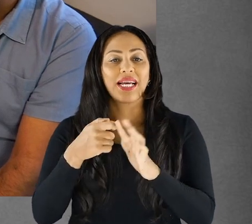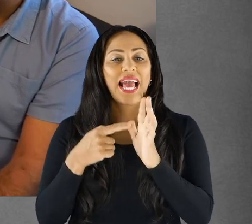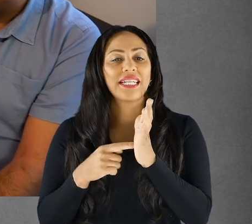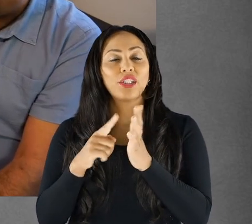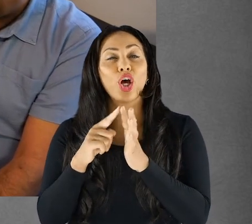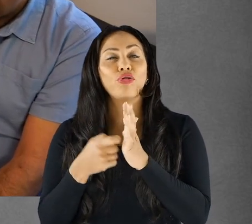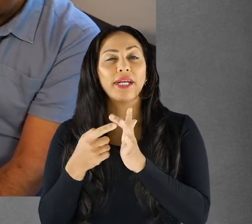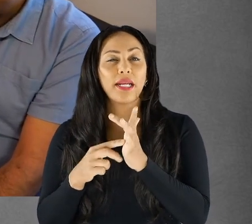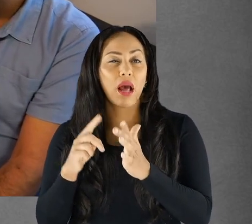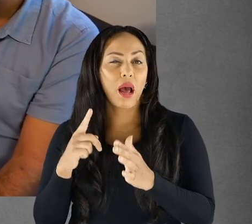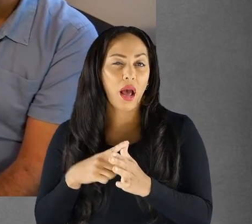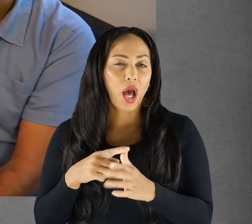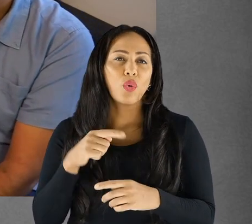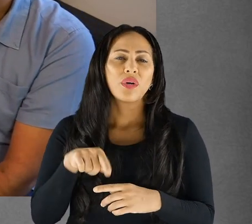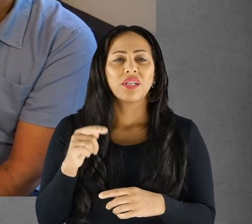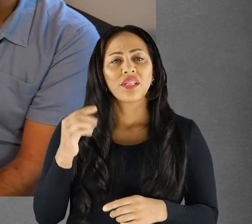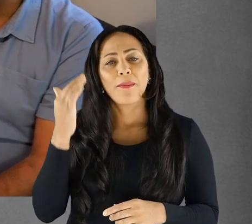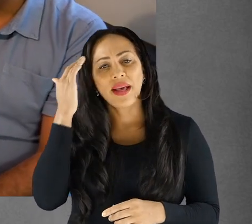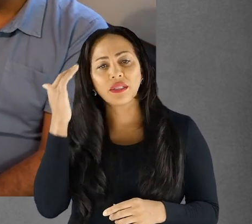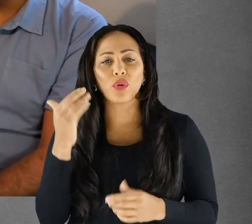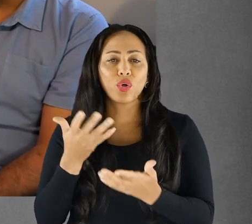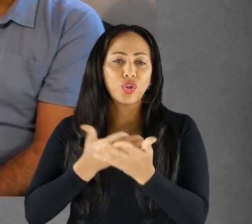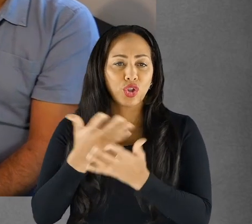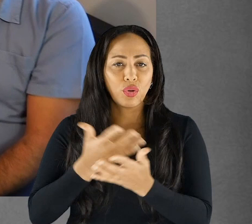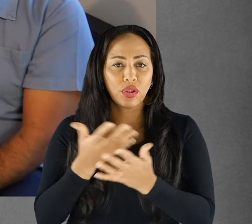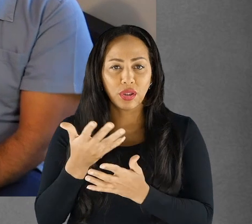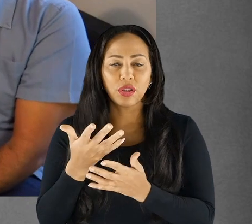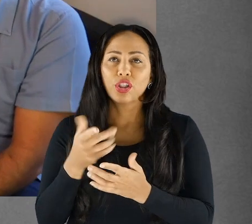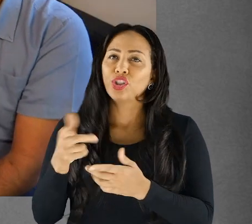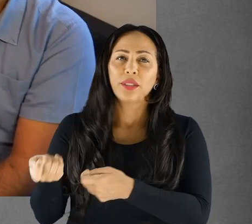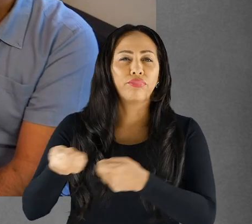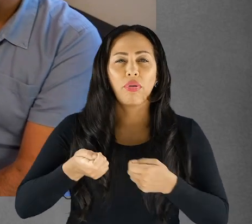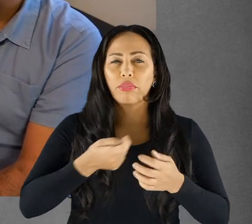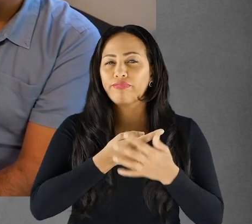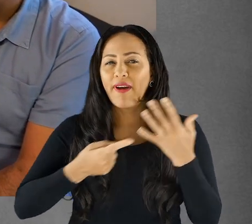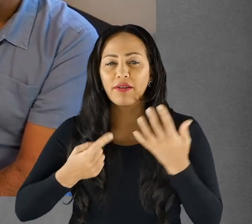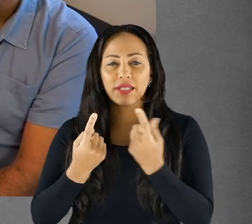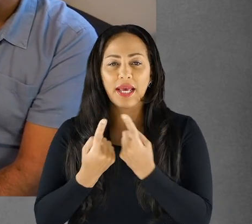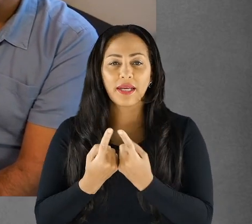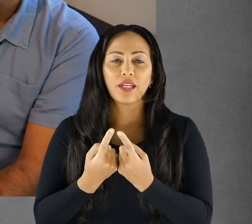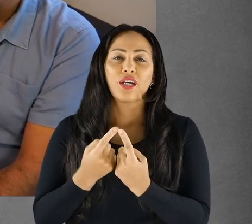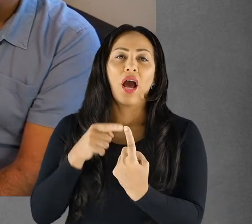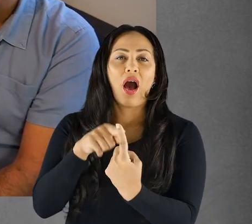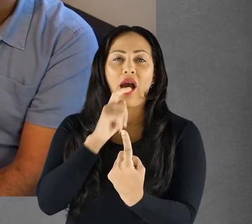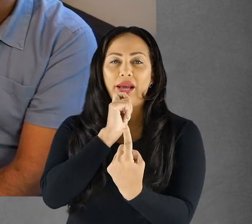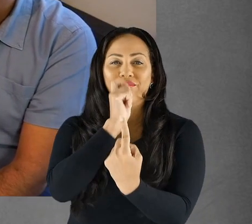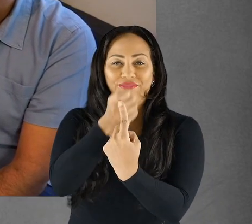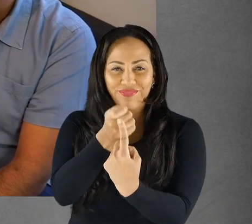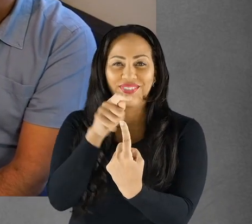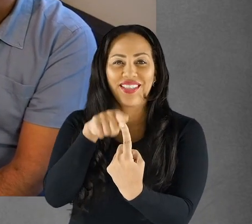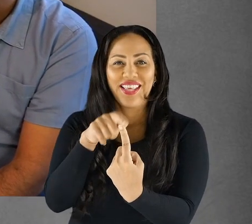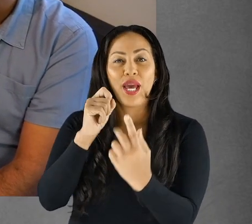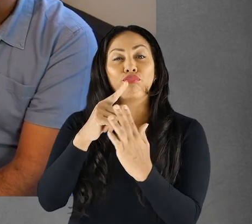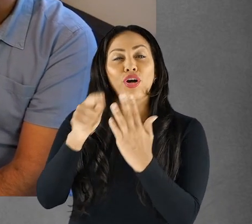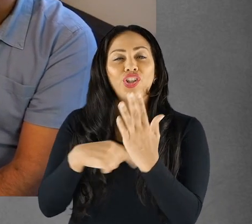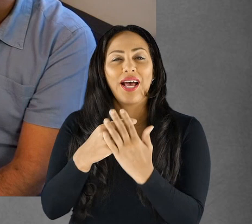You know, can't really afford what she can bring. Yeah, so I ended up naming her as the project elder. Yeah. So she was kind of like this elder of the